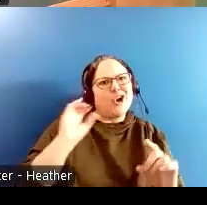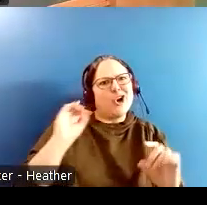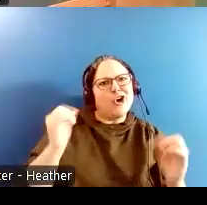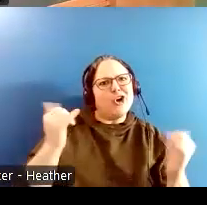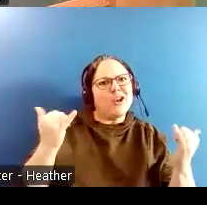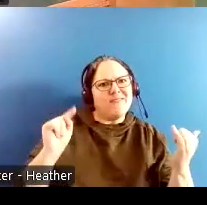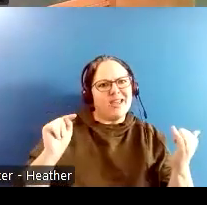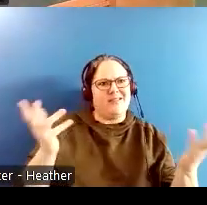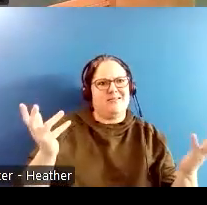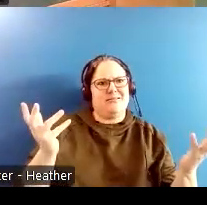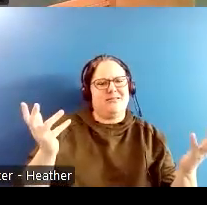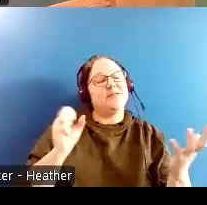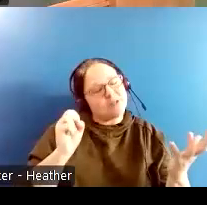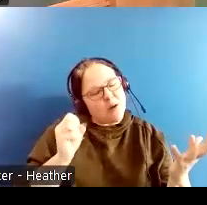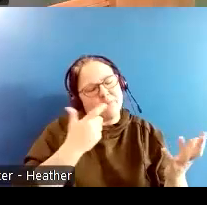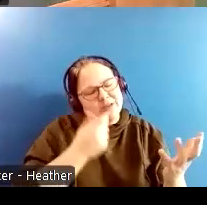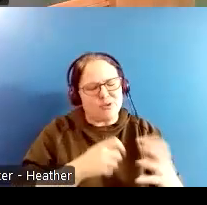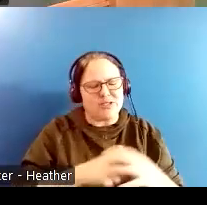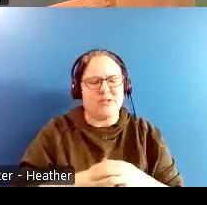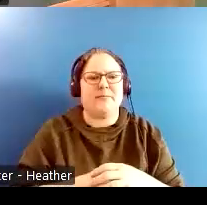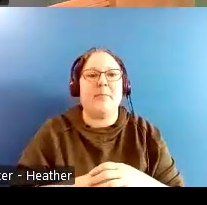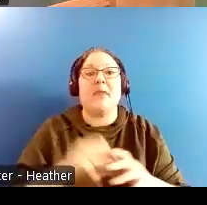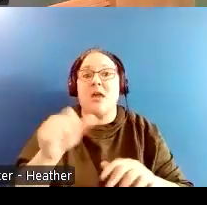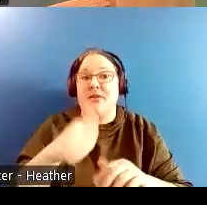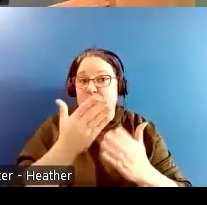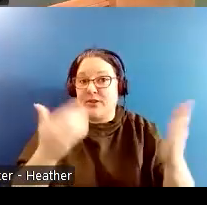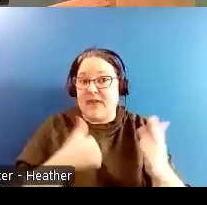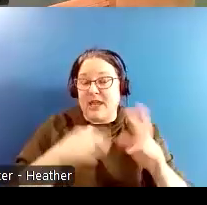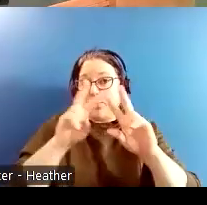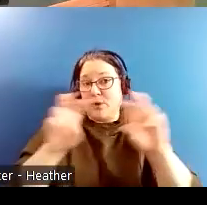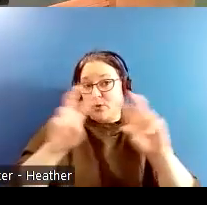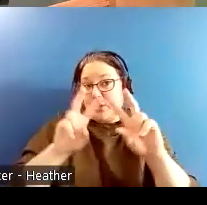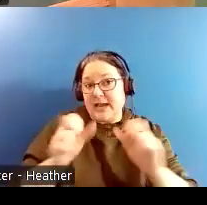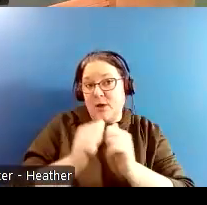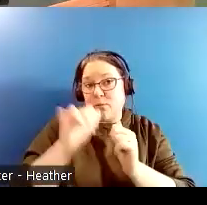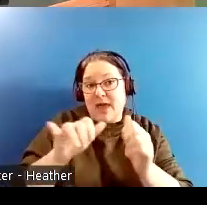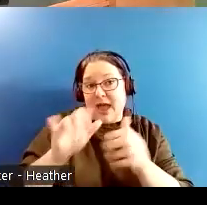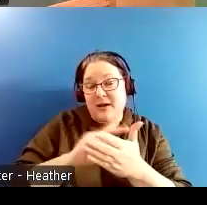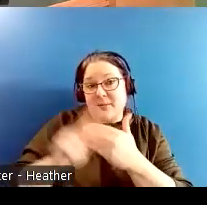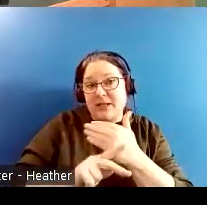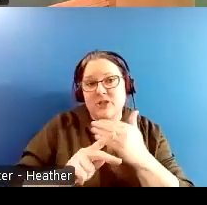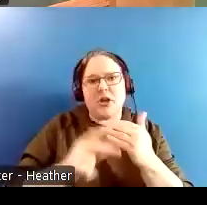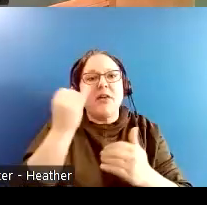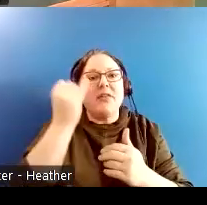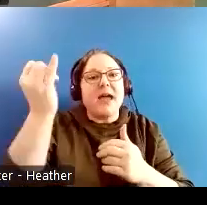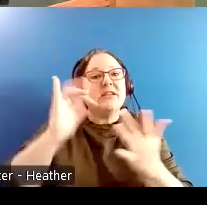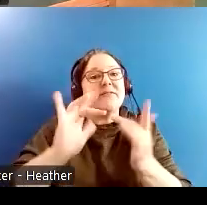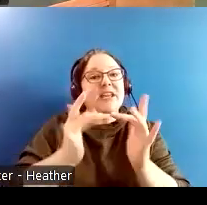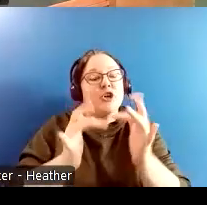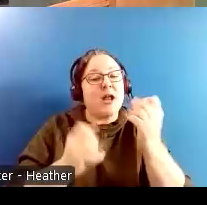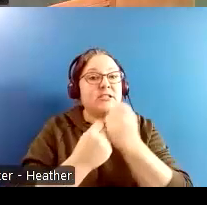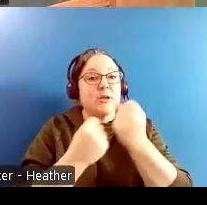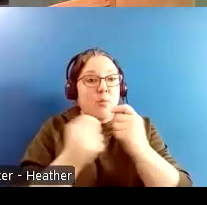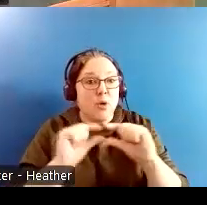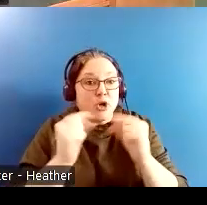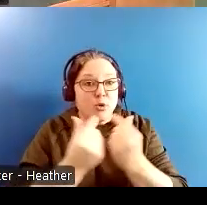So the other thing that we were looking at too when I was developing this application was the idea of internet support groups. So there had